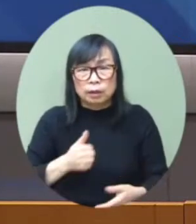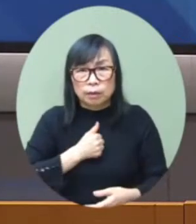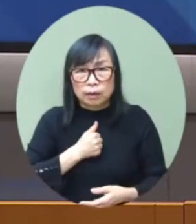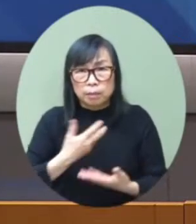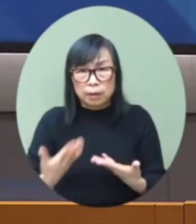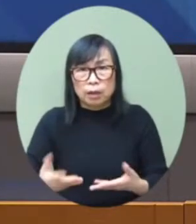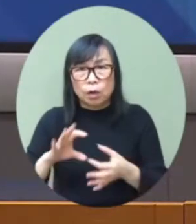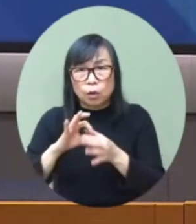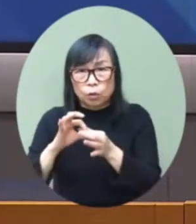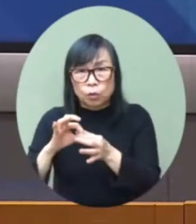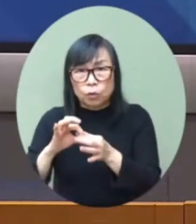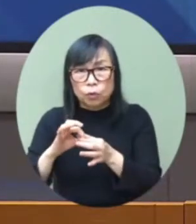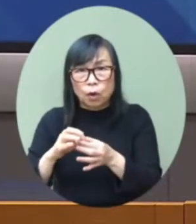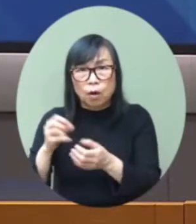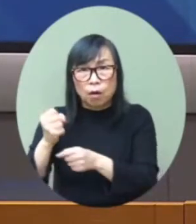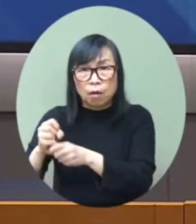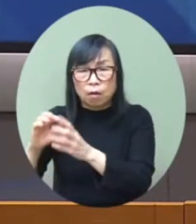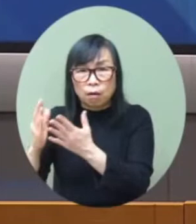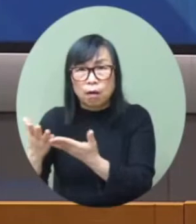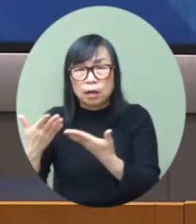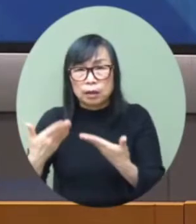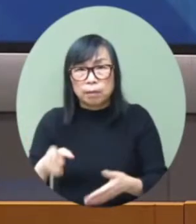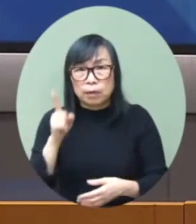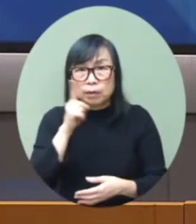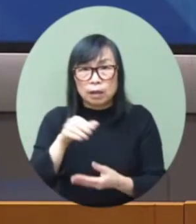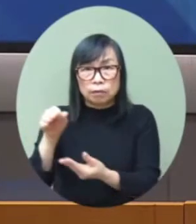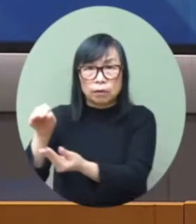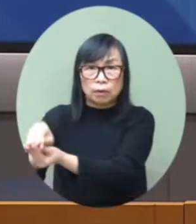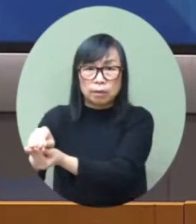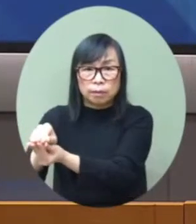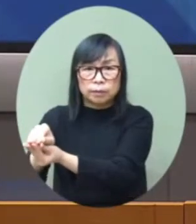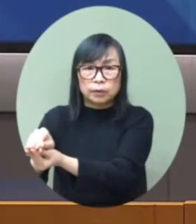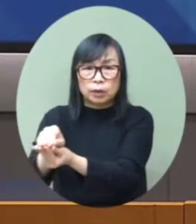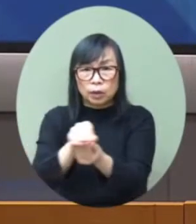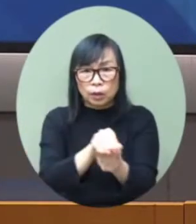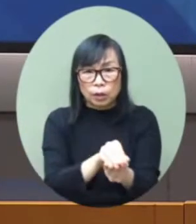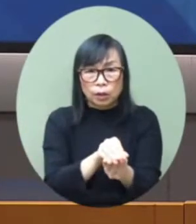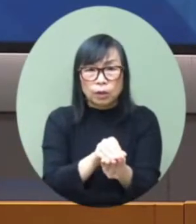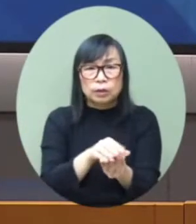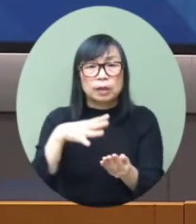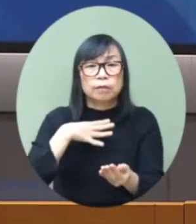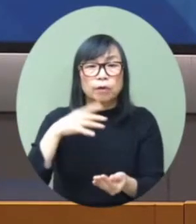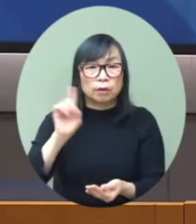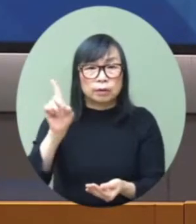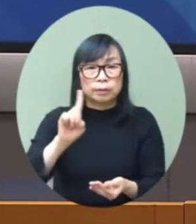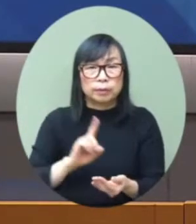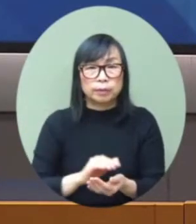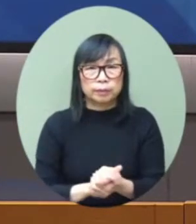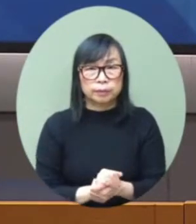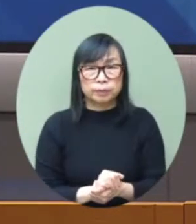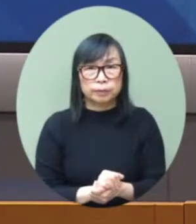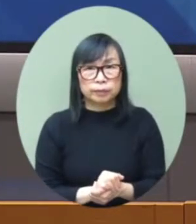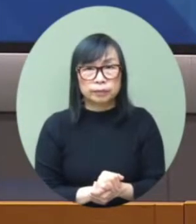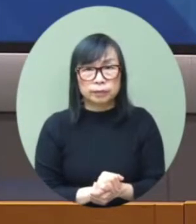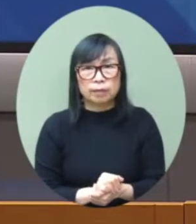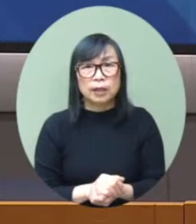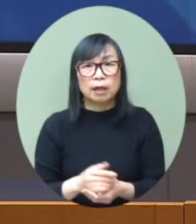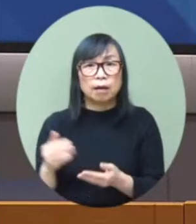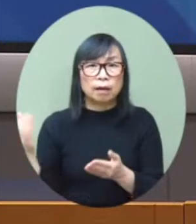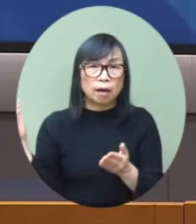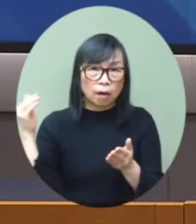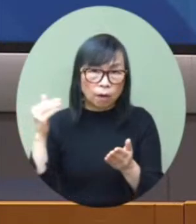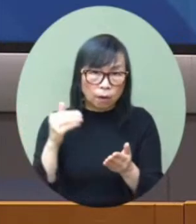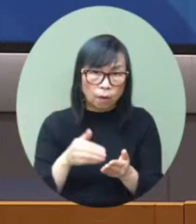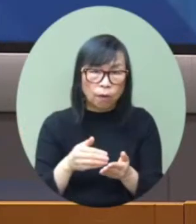supply of coffin. Today, we will liaise with the sector to better understand the arrangements